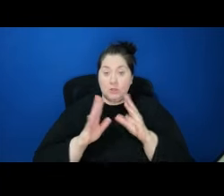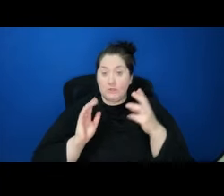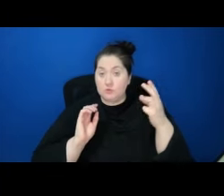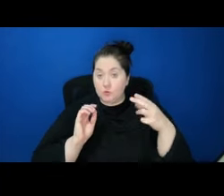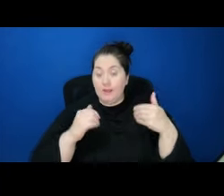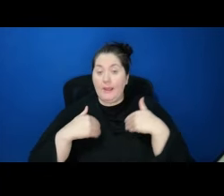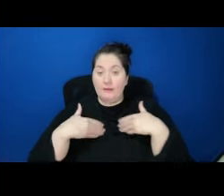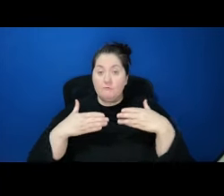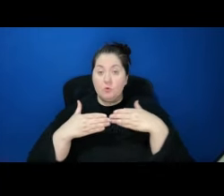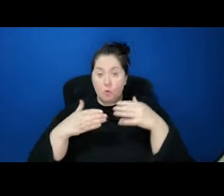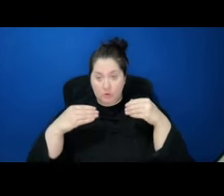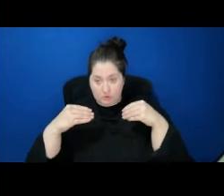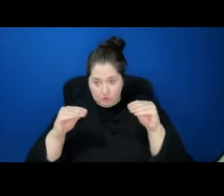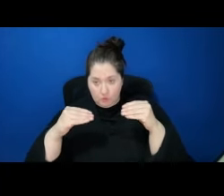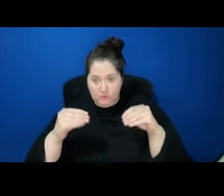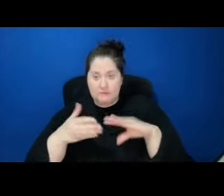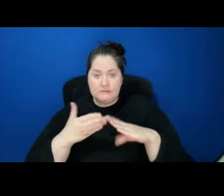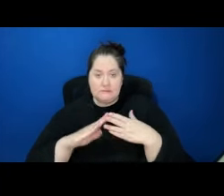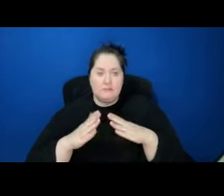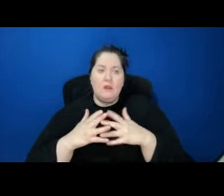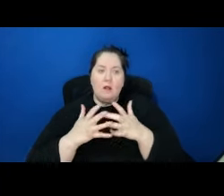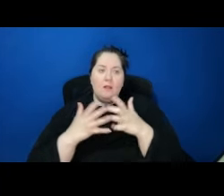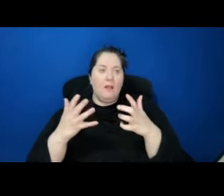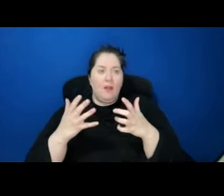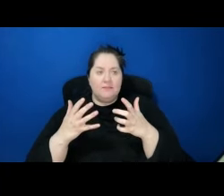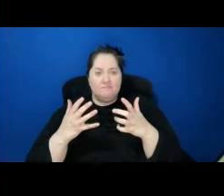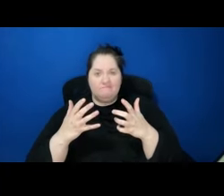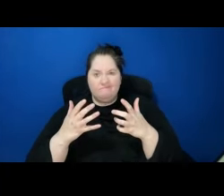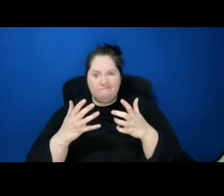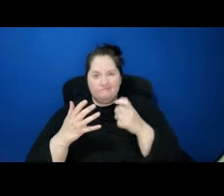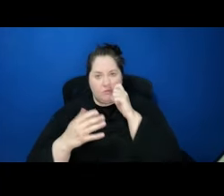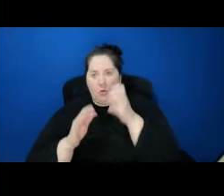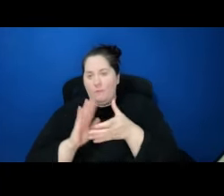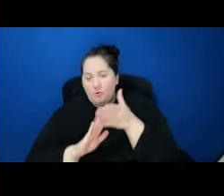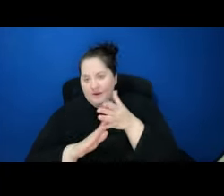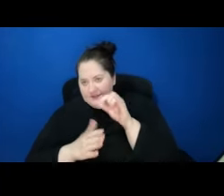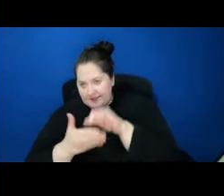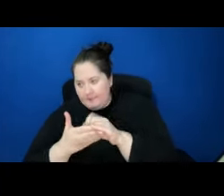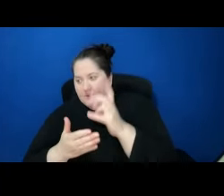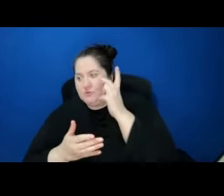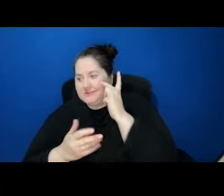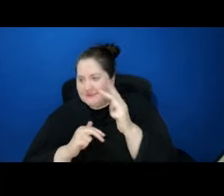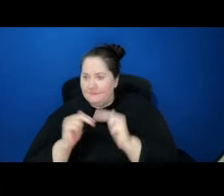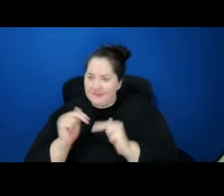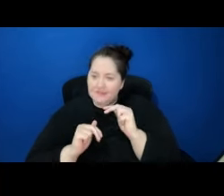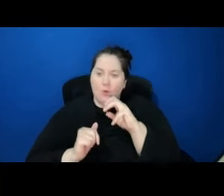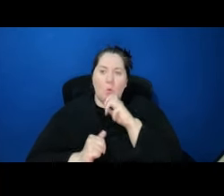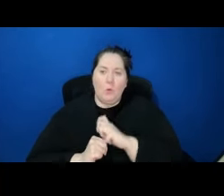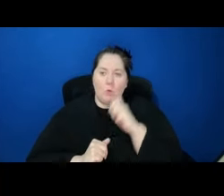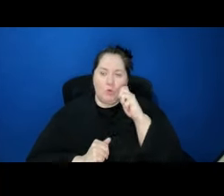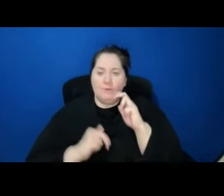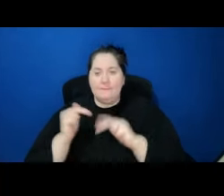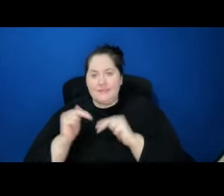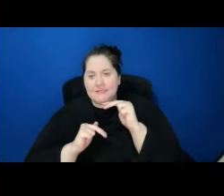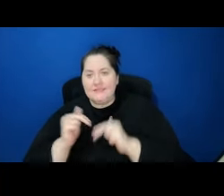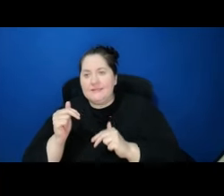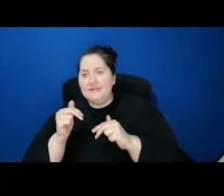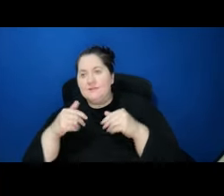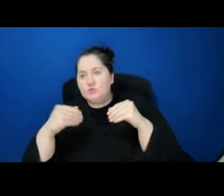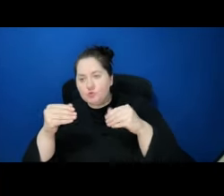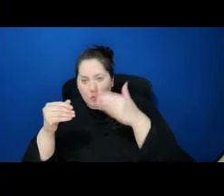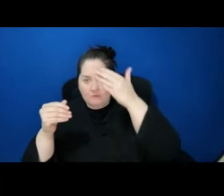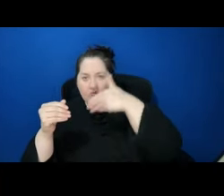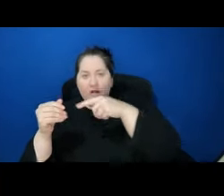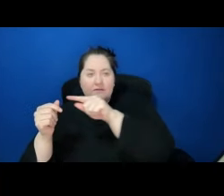corner stores in the city. A lot of them no longer operate as corner stores, but you see those older buildings and storefronts in many